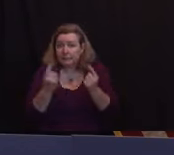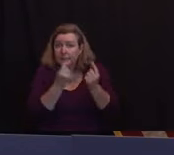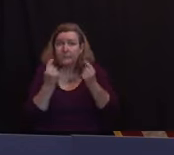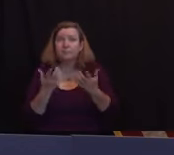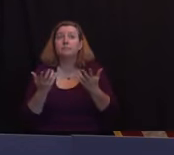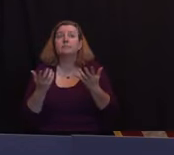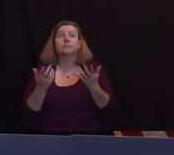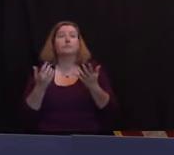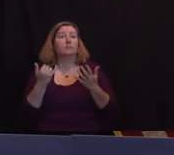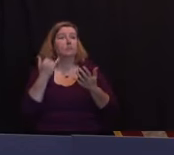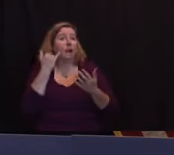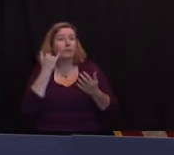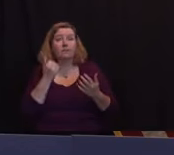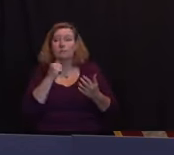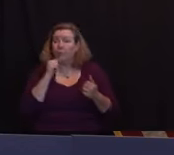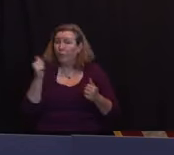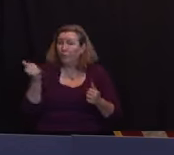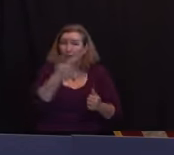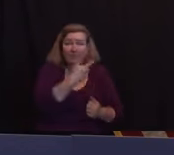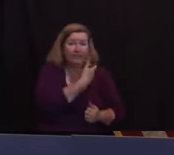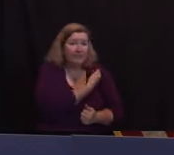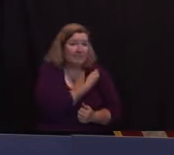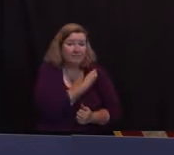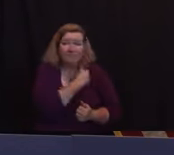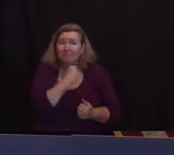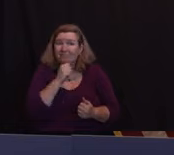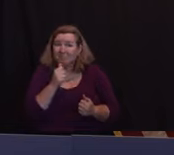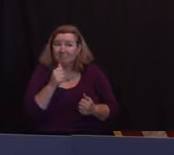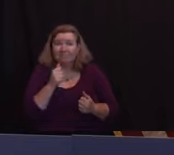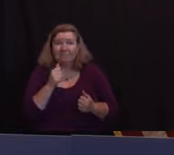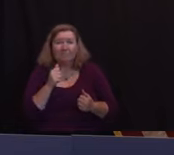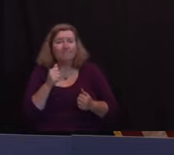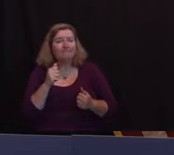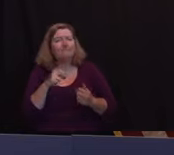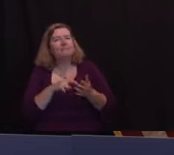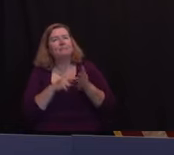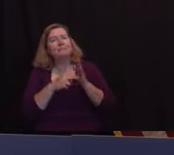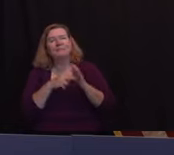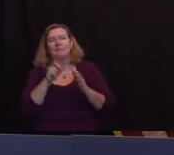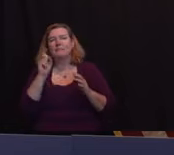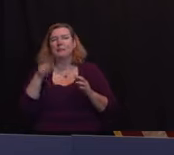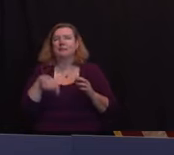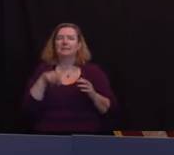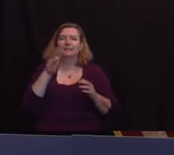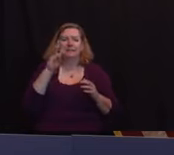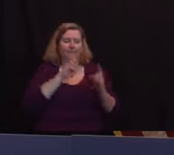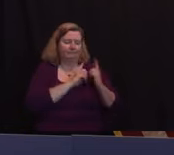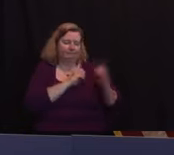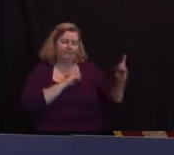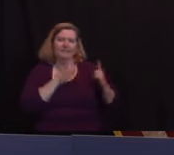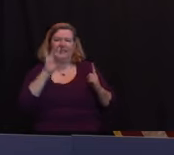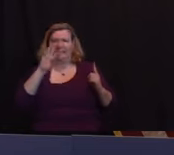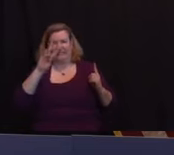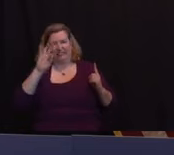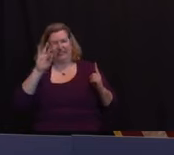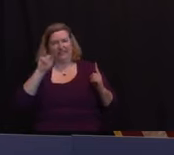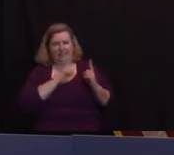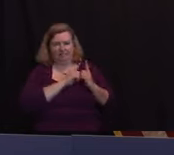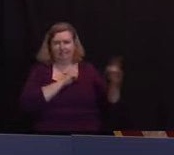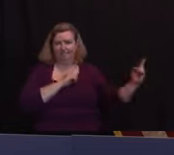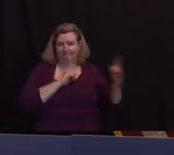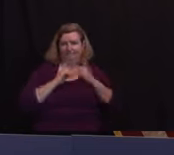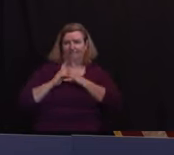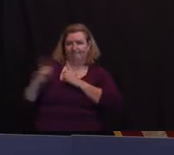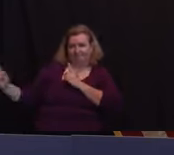participants are vaccinated, individuals should adhere to 6 feet physical distancing whenever possible. When it is difficult